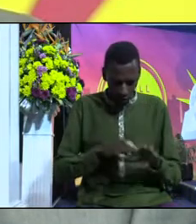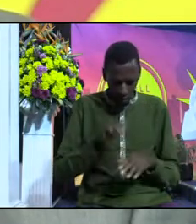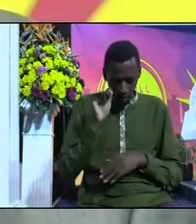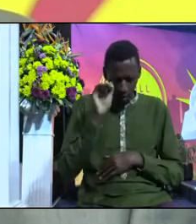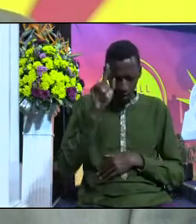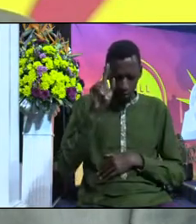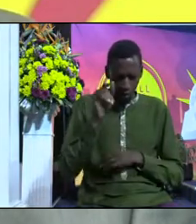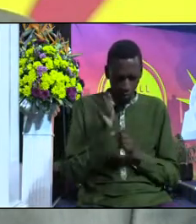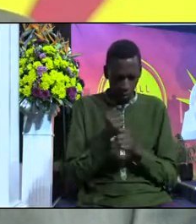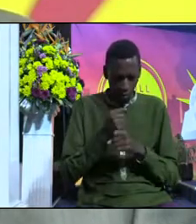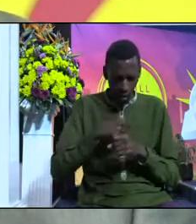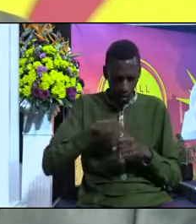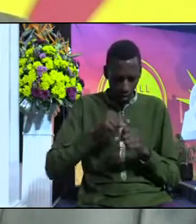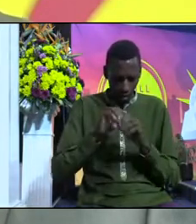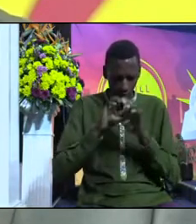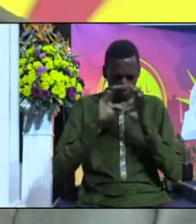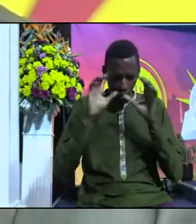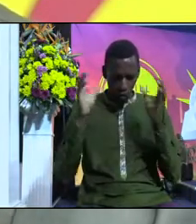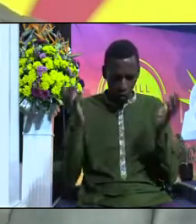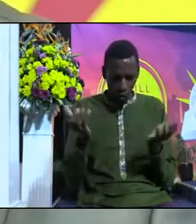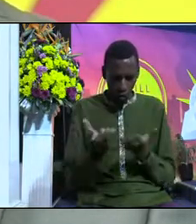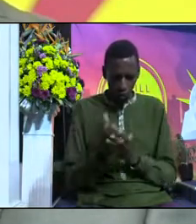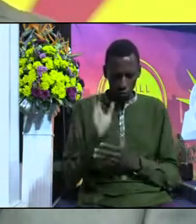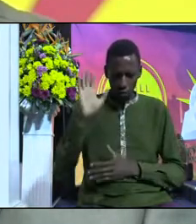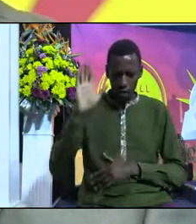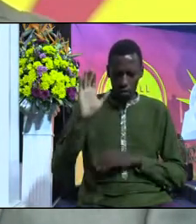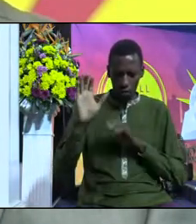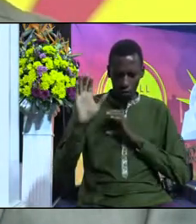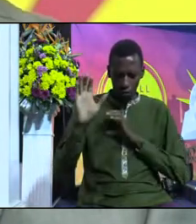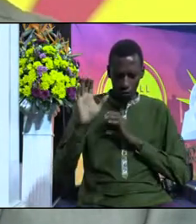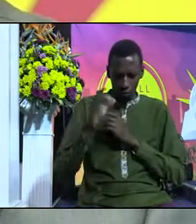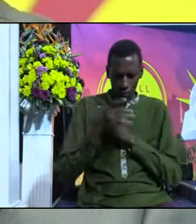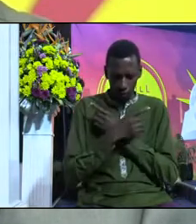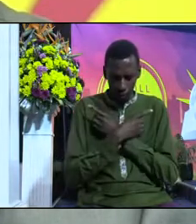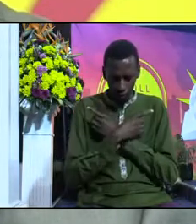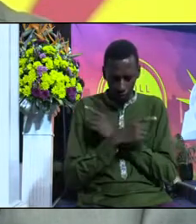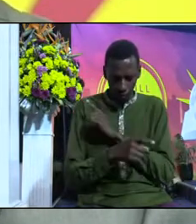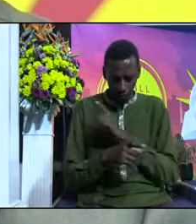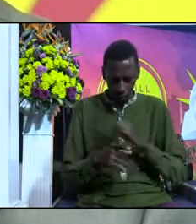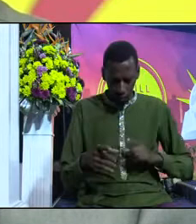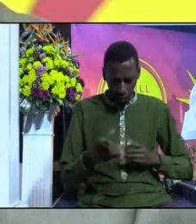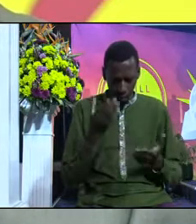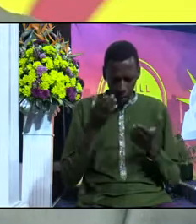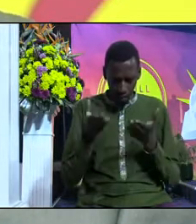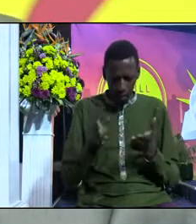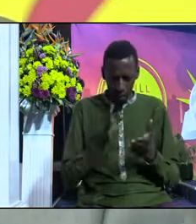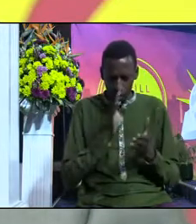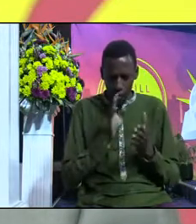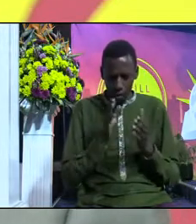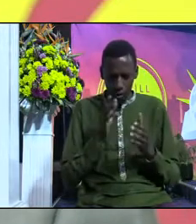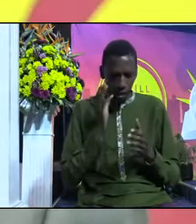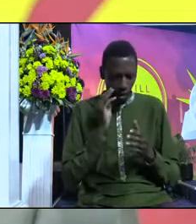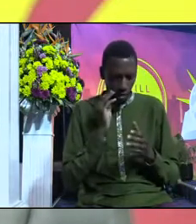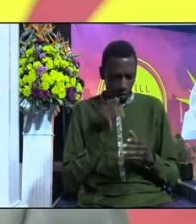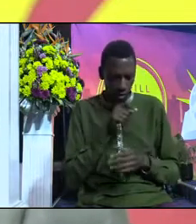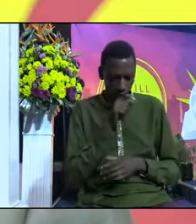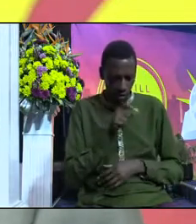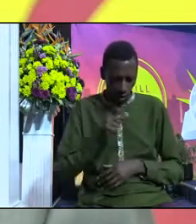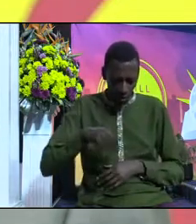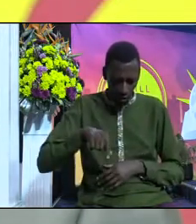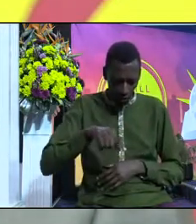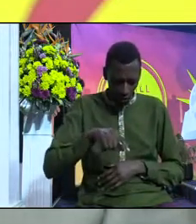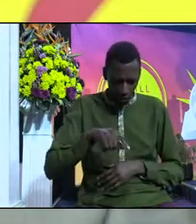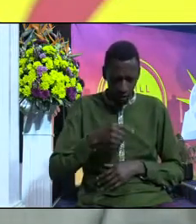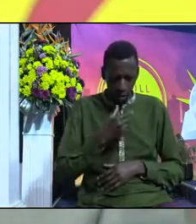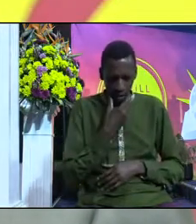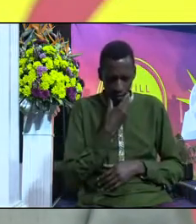us wholly thine. Dear Lord, may this be an experience of each one and every one of us.